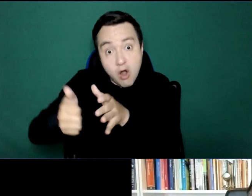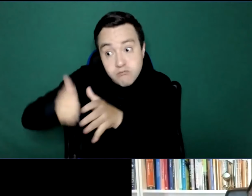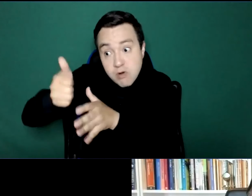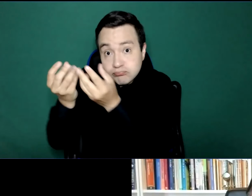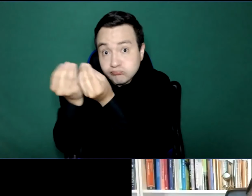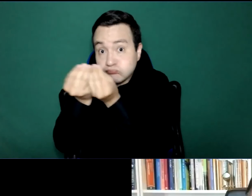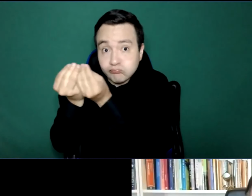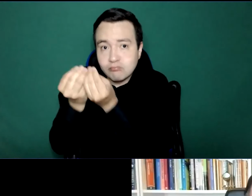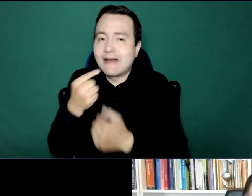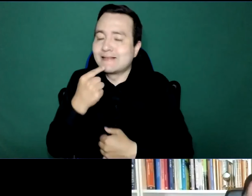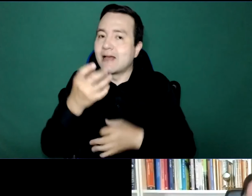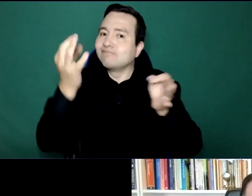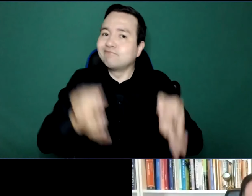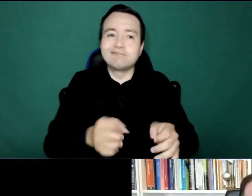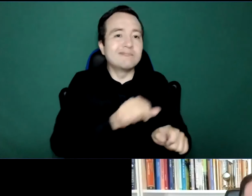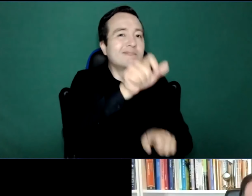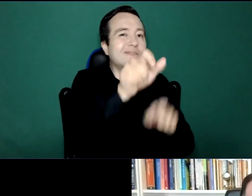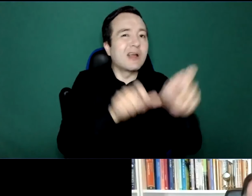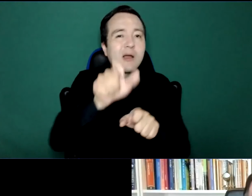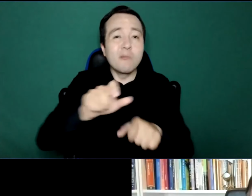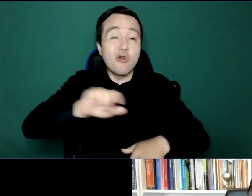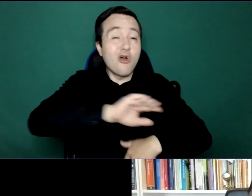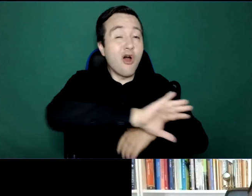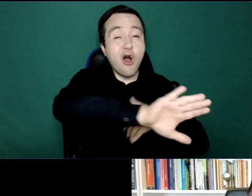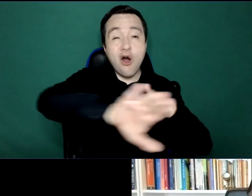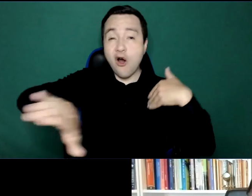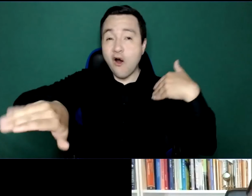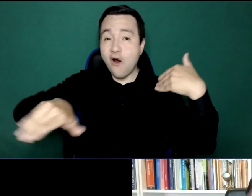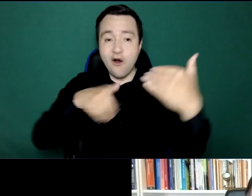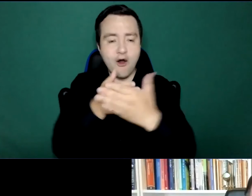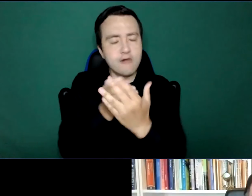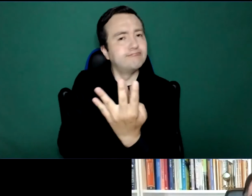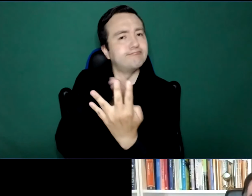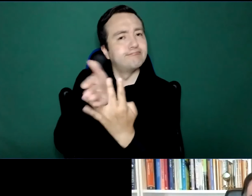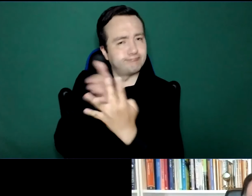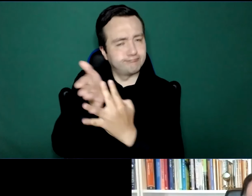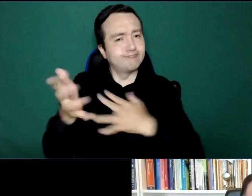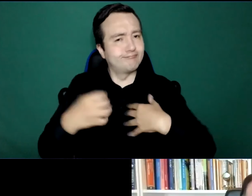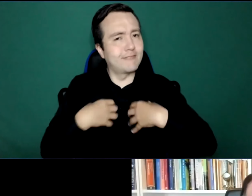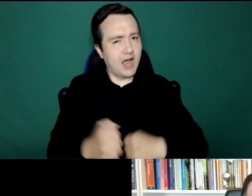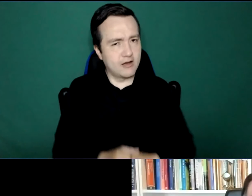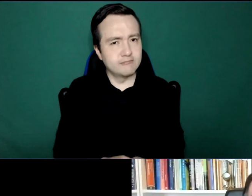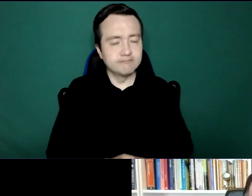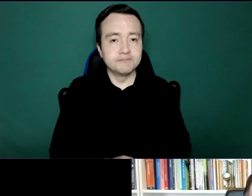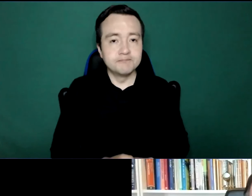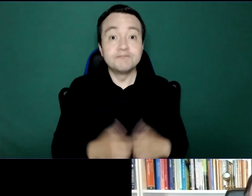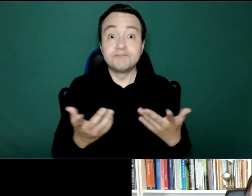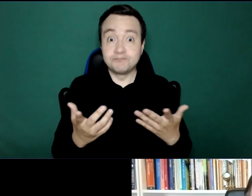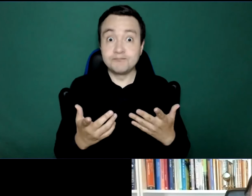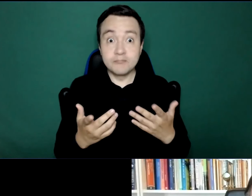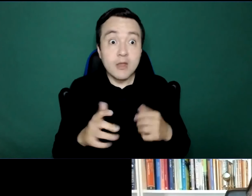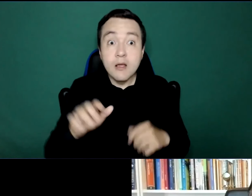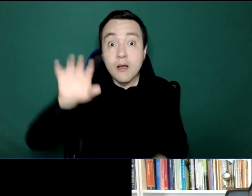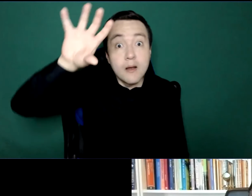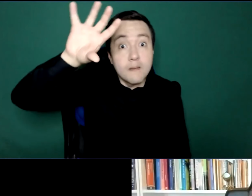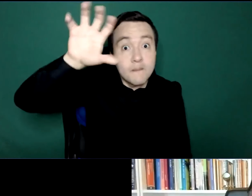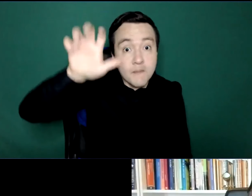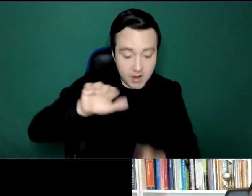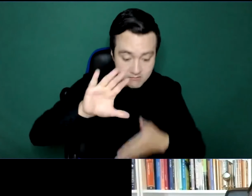of universal access and coverage of health. Member states recognized